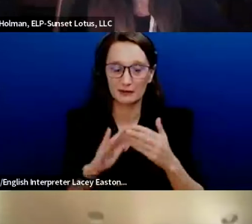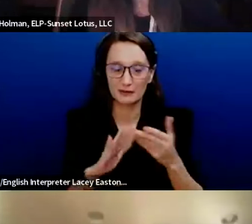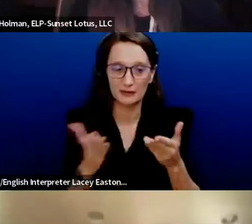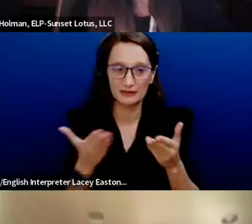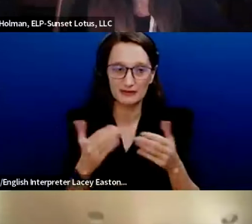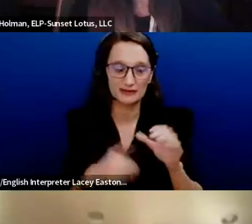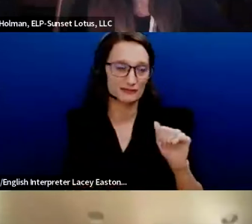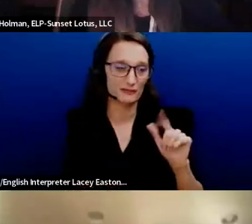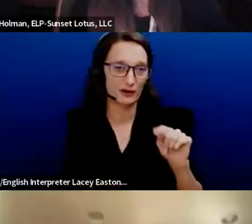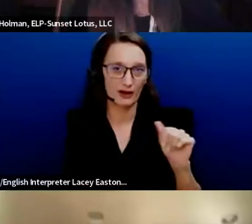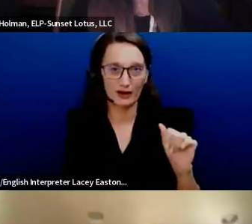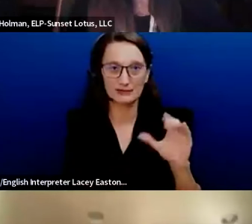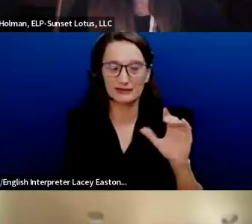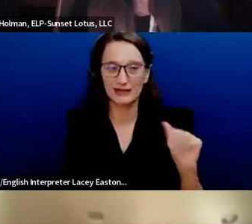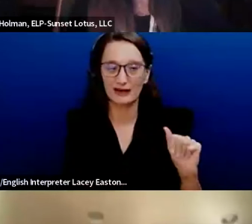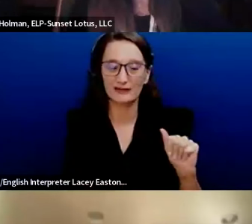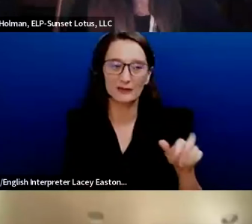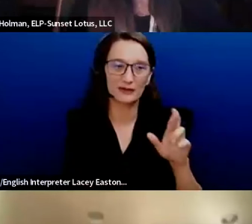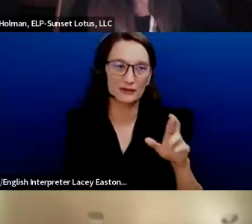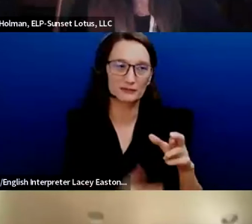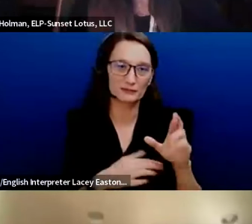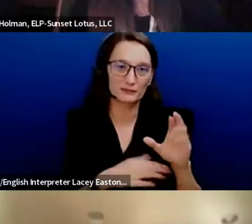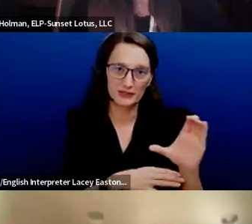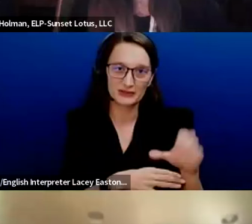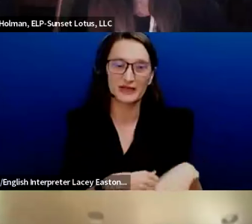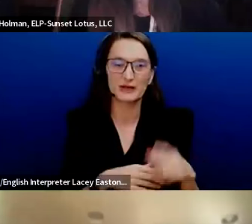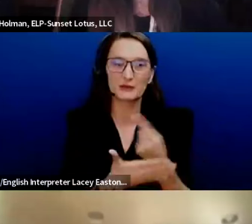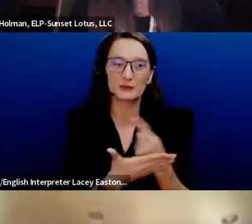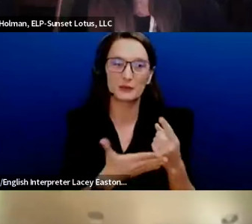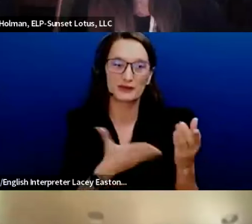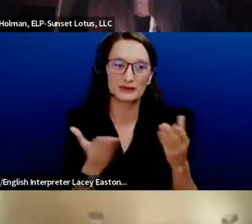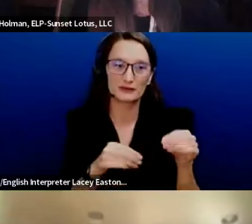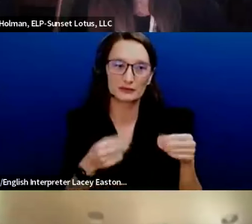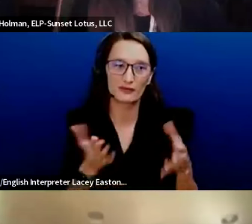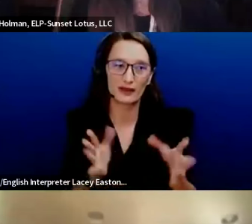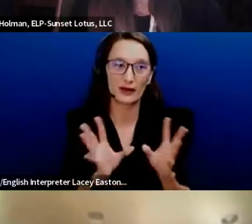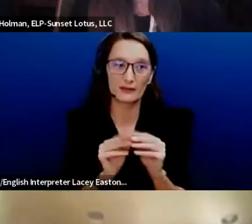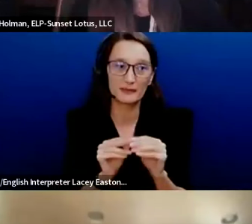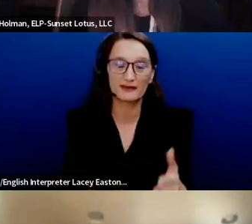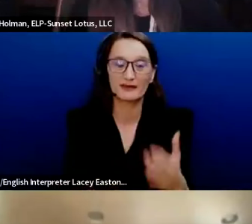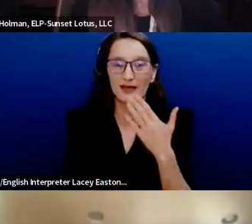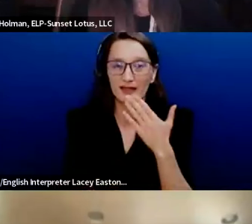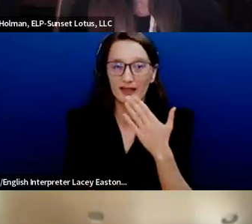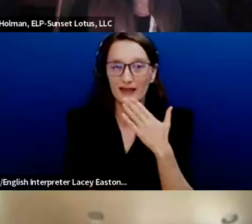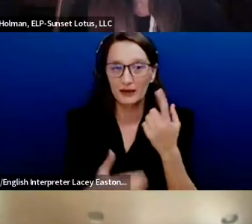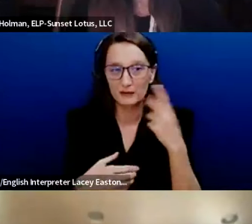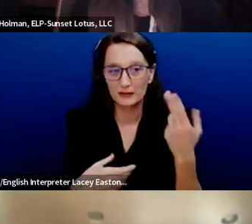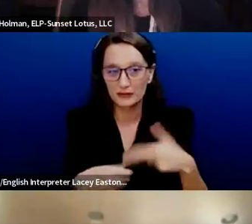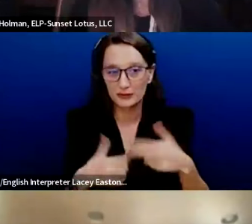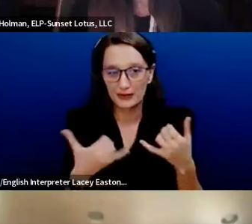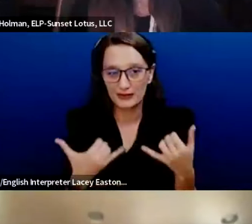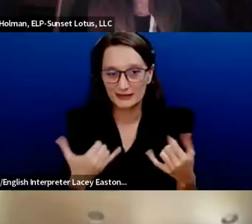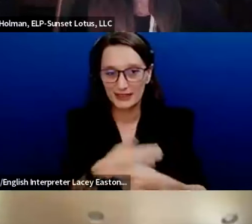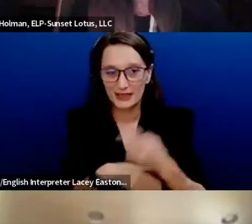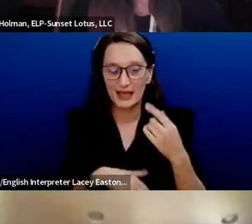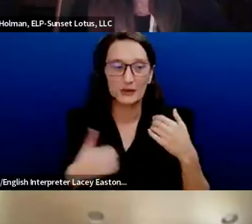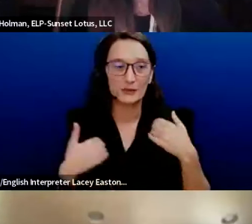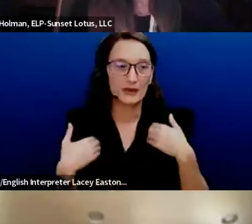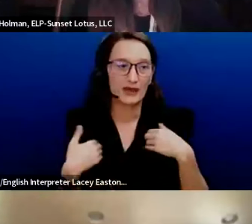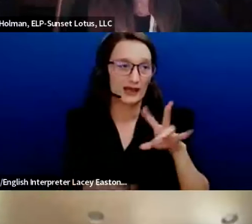Alta California Regional Center's weekly service provider meeting. Thank you very much for joining us today. We've got